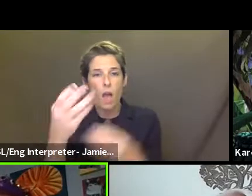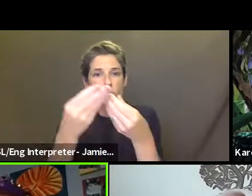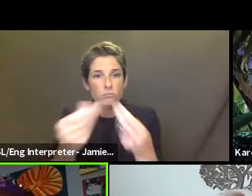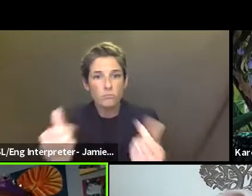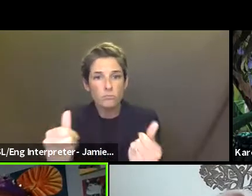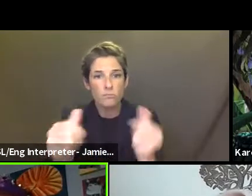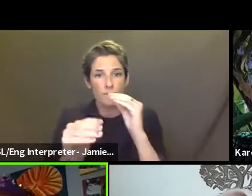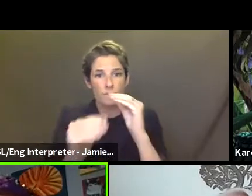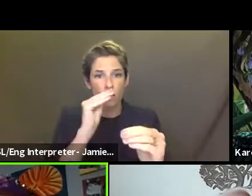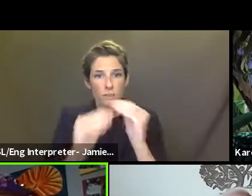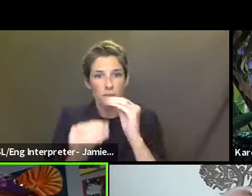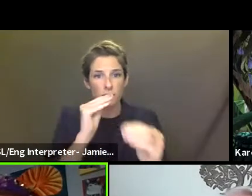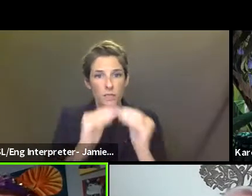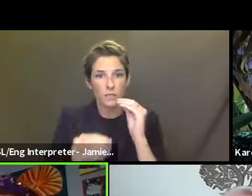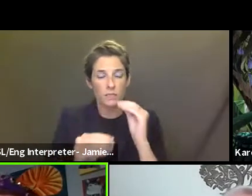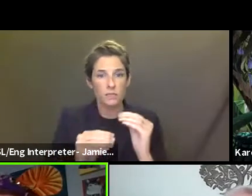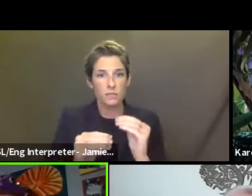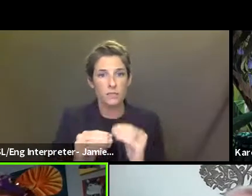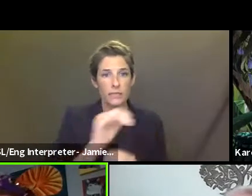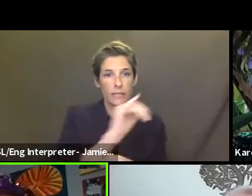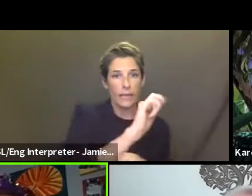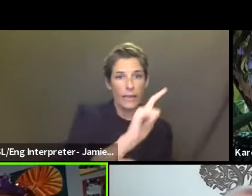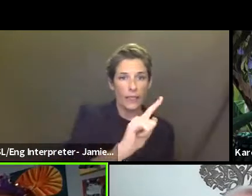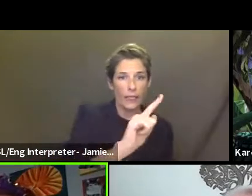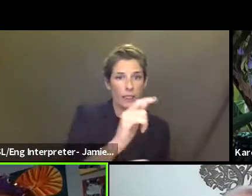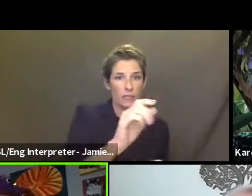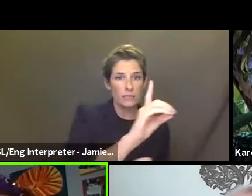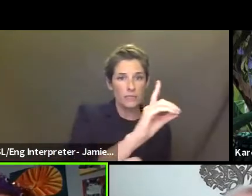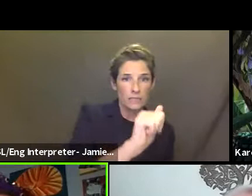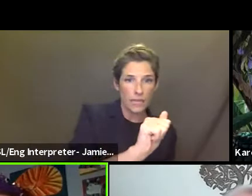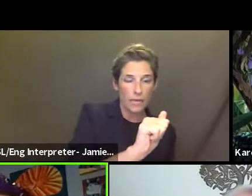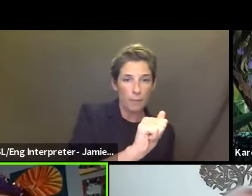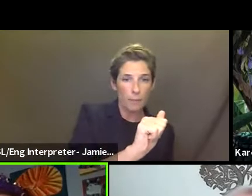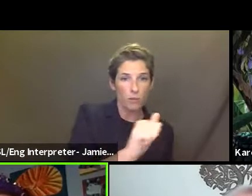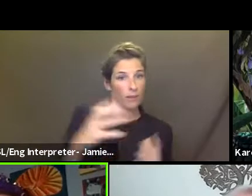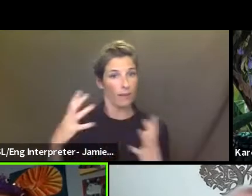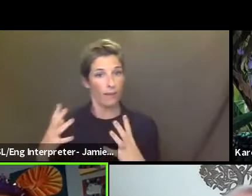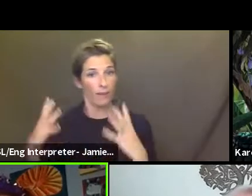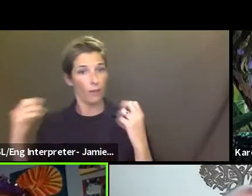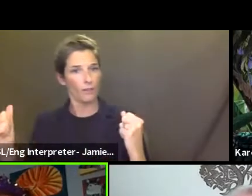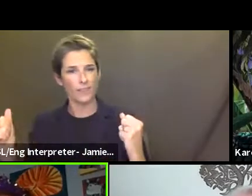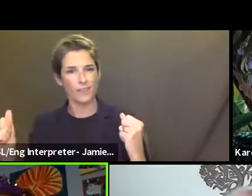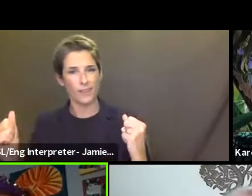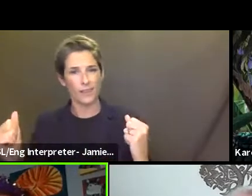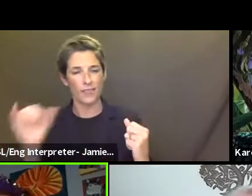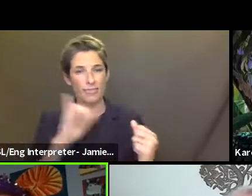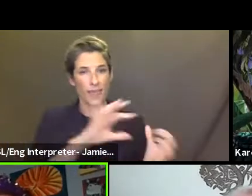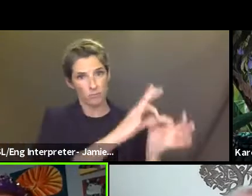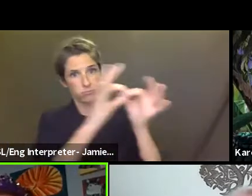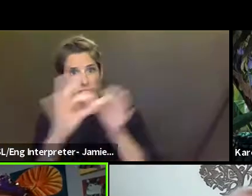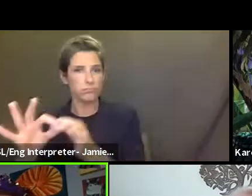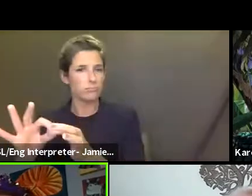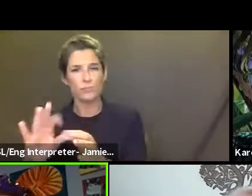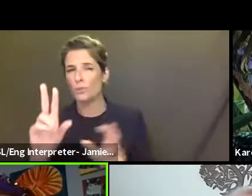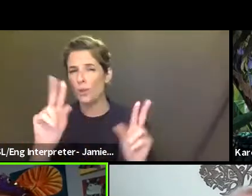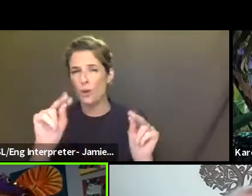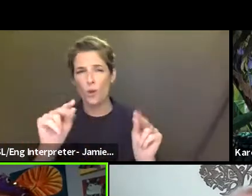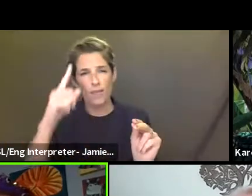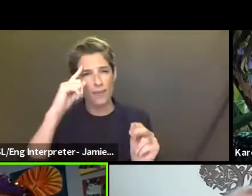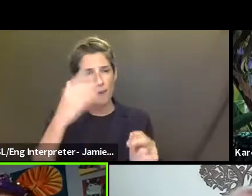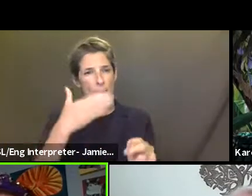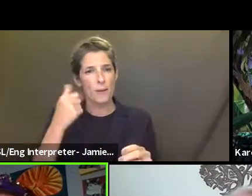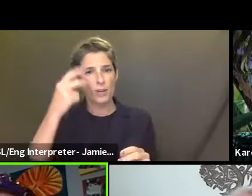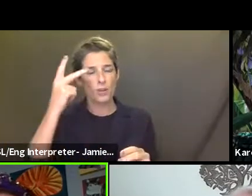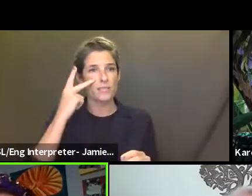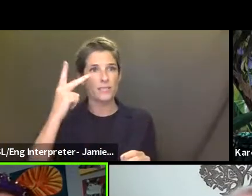or disabled to non-disabled healthy. And if you see it more as we're all on a continuum and we all have things